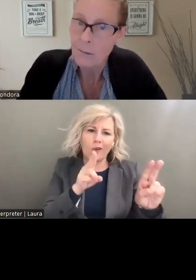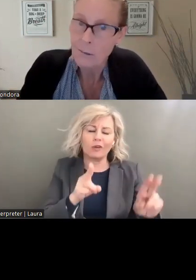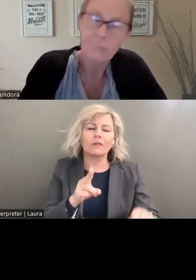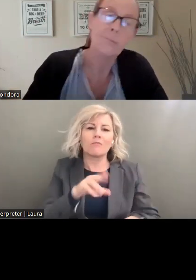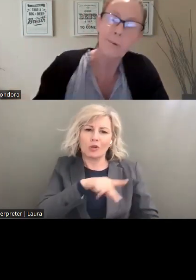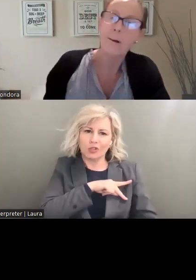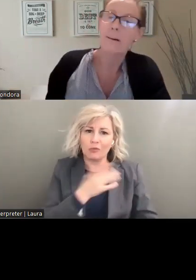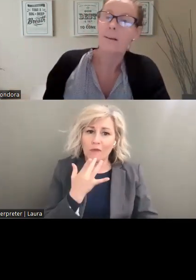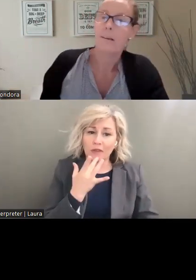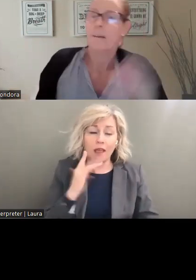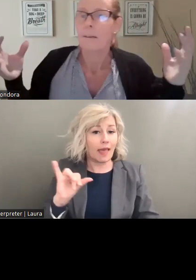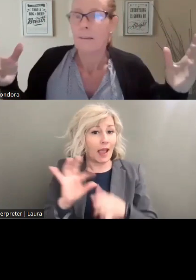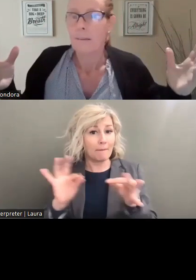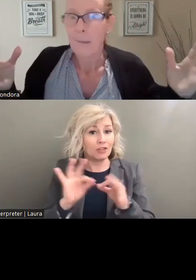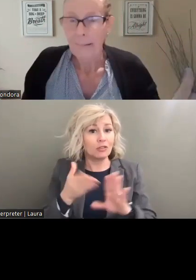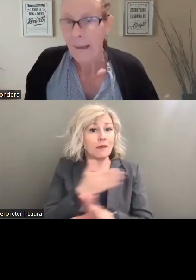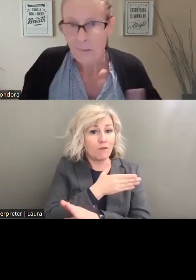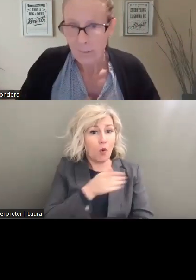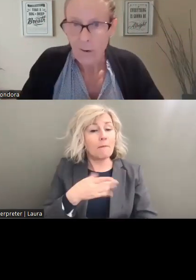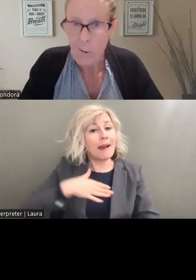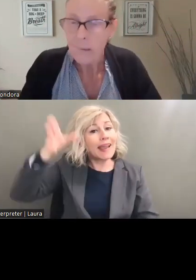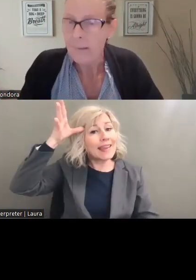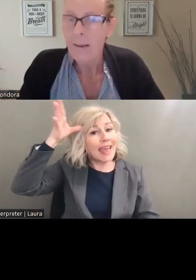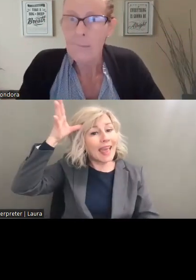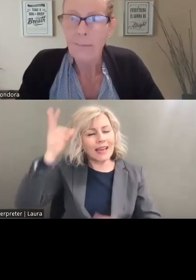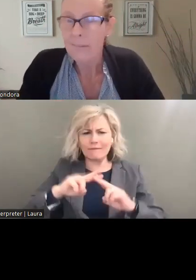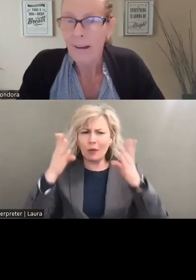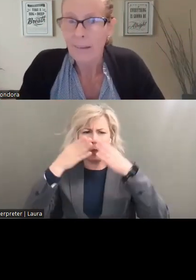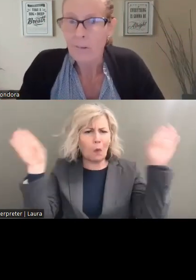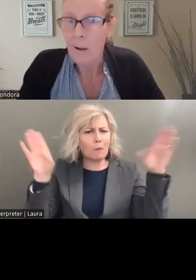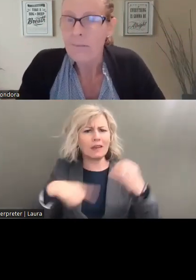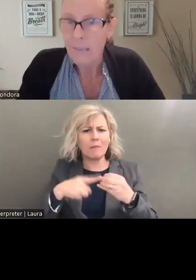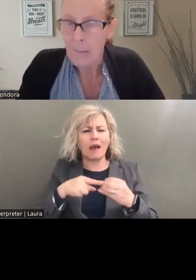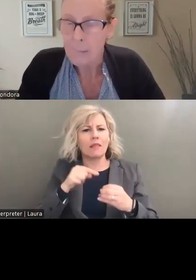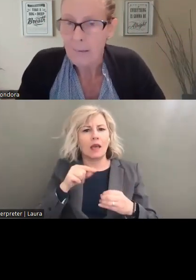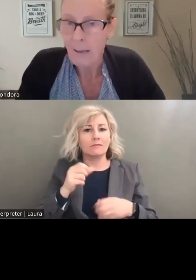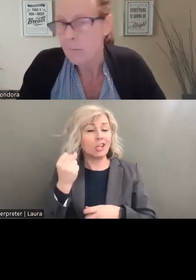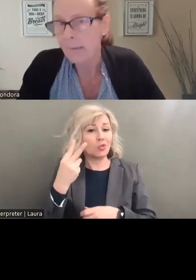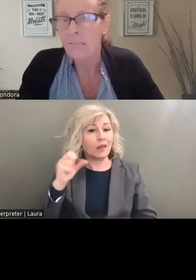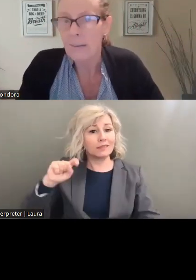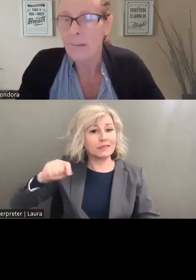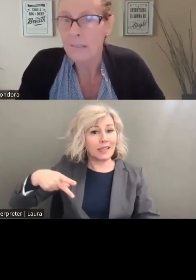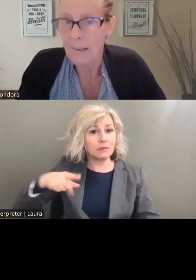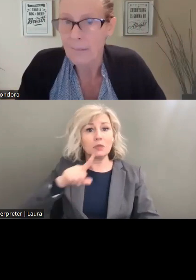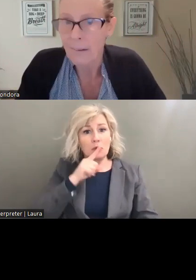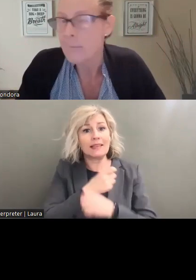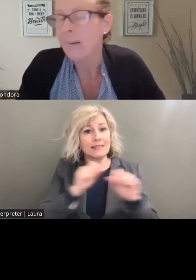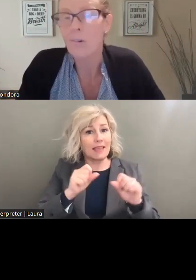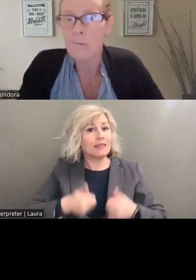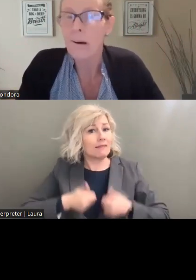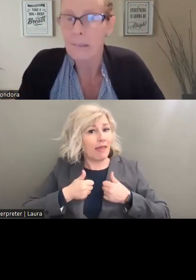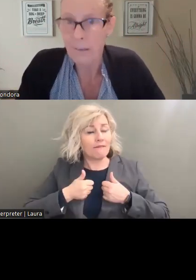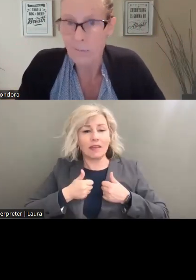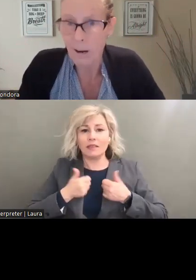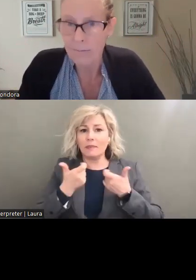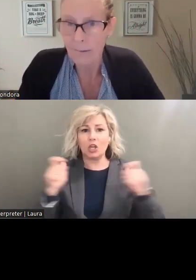I said to you before, my dad is very open about the fact that 12-step has really saved his life, and it's been a